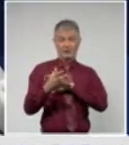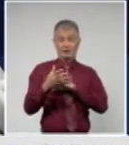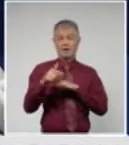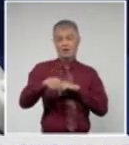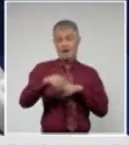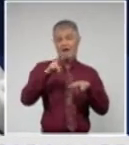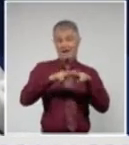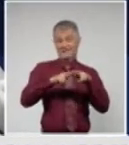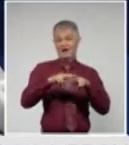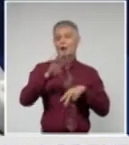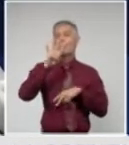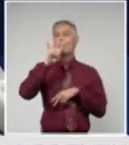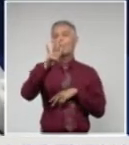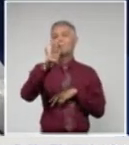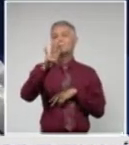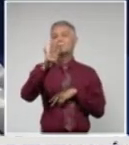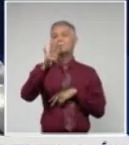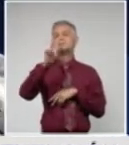with